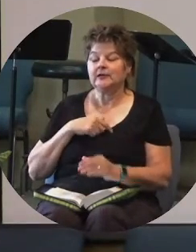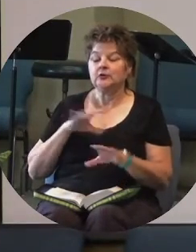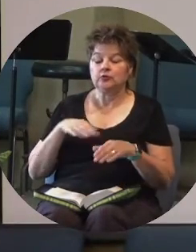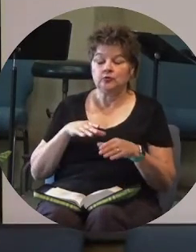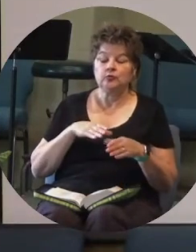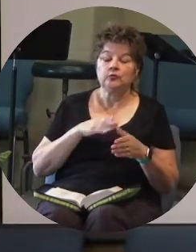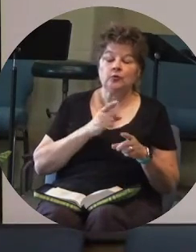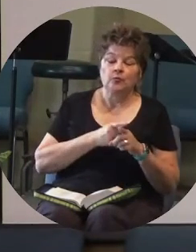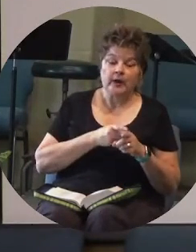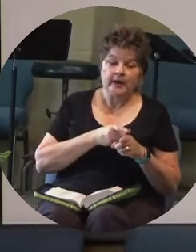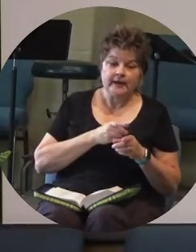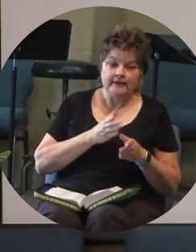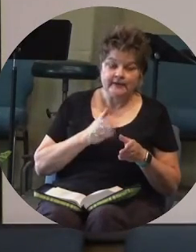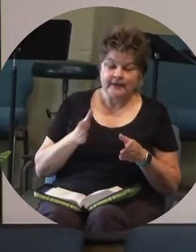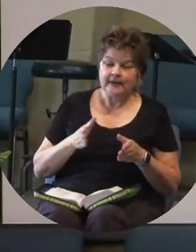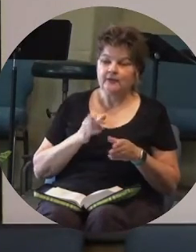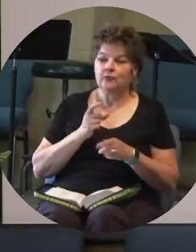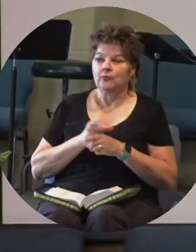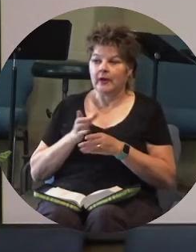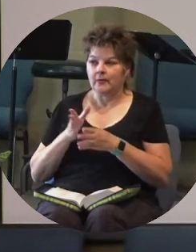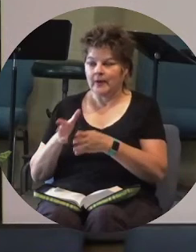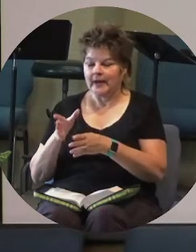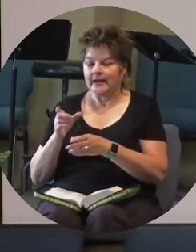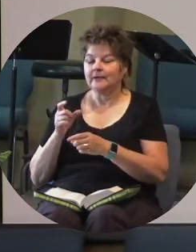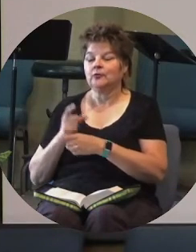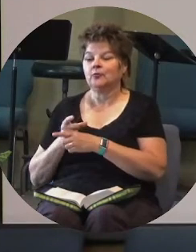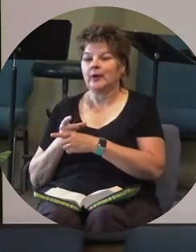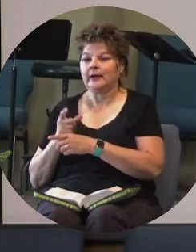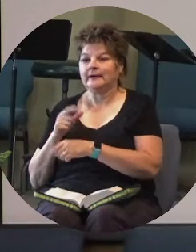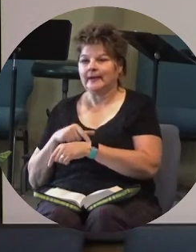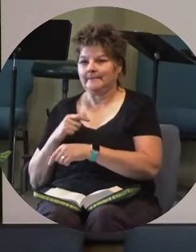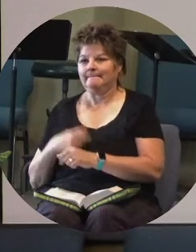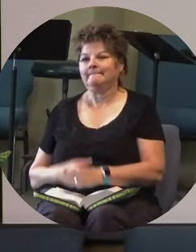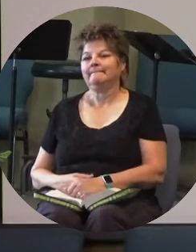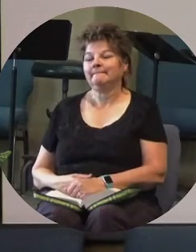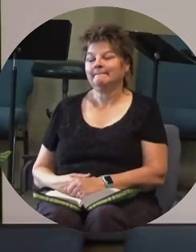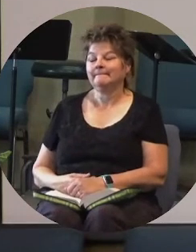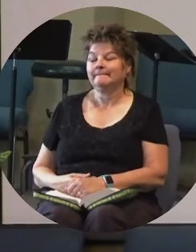right thing the right way at the right time.